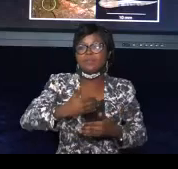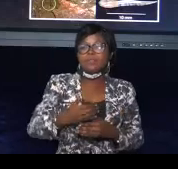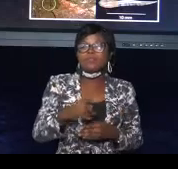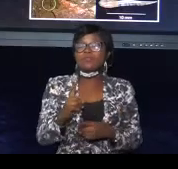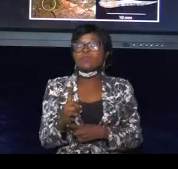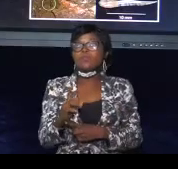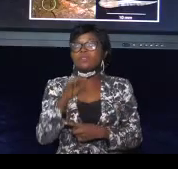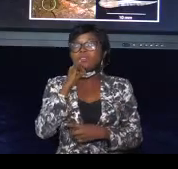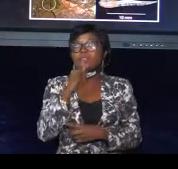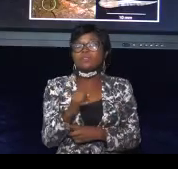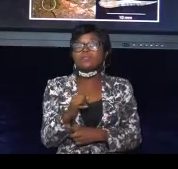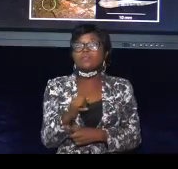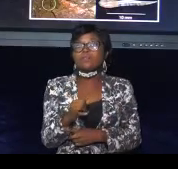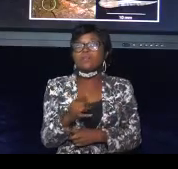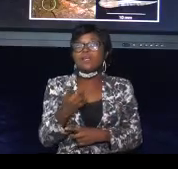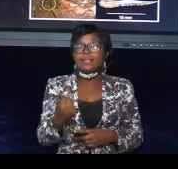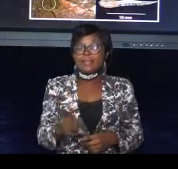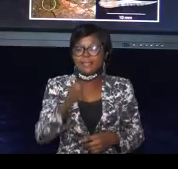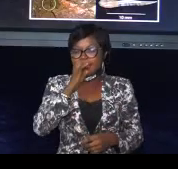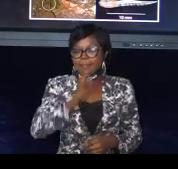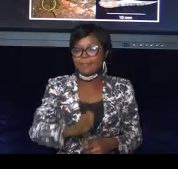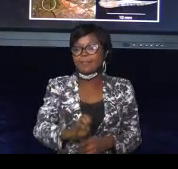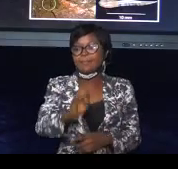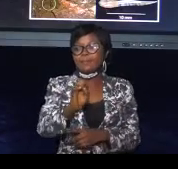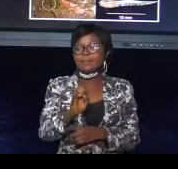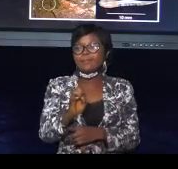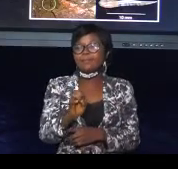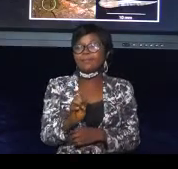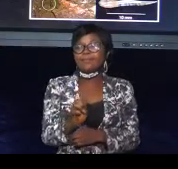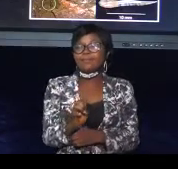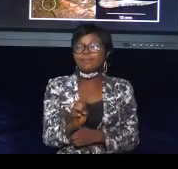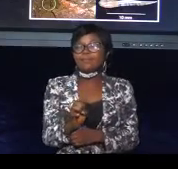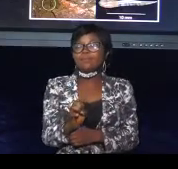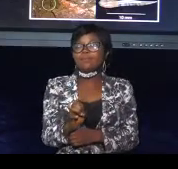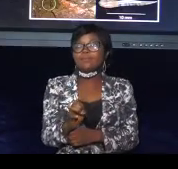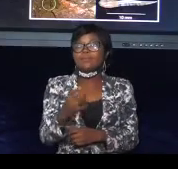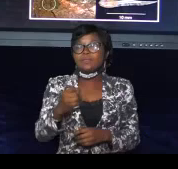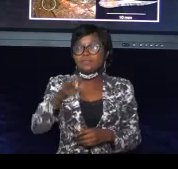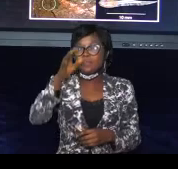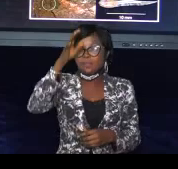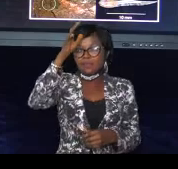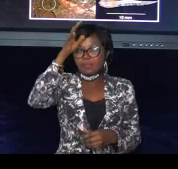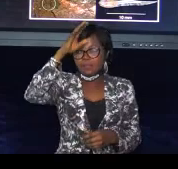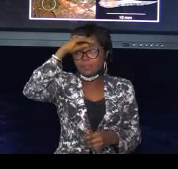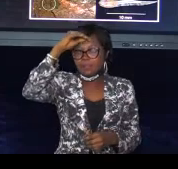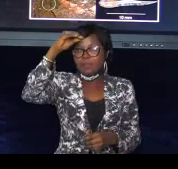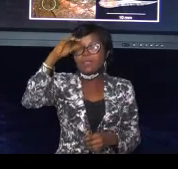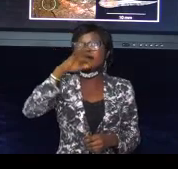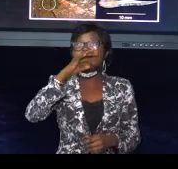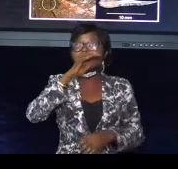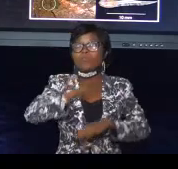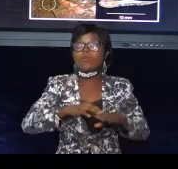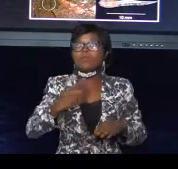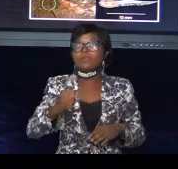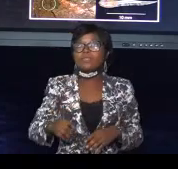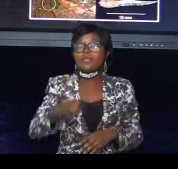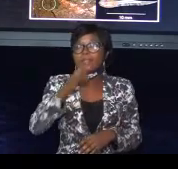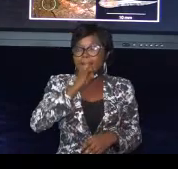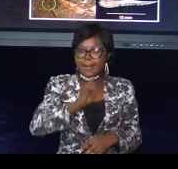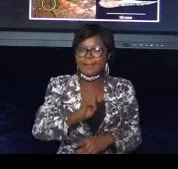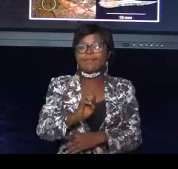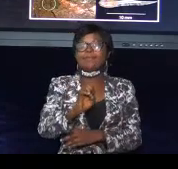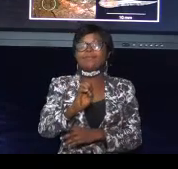The next picture you can see. Yes, the elephant. Yes. The male is called the elephant.